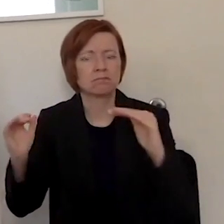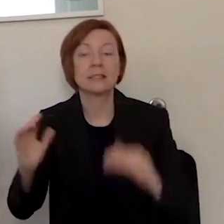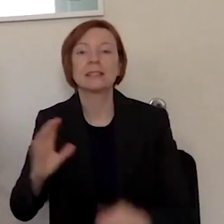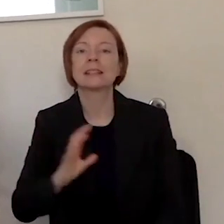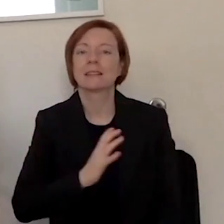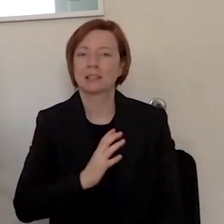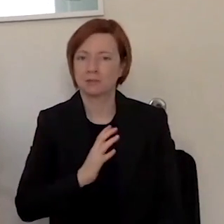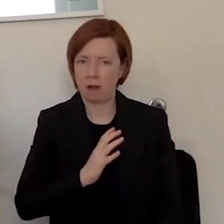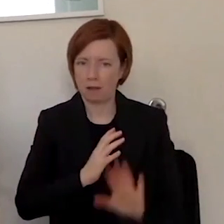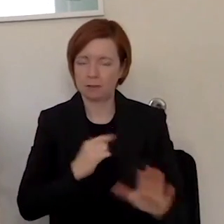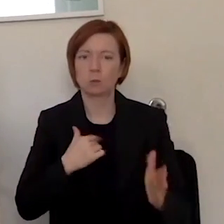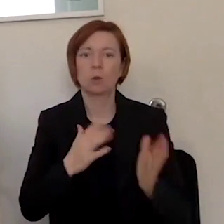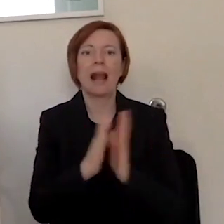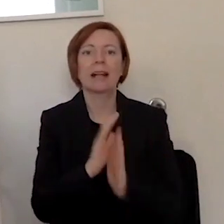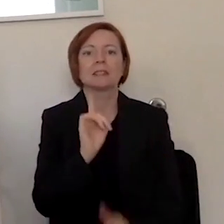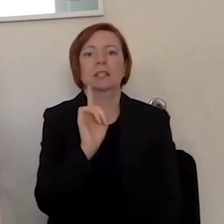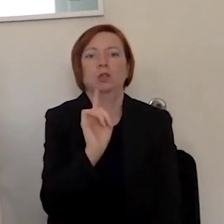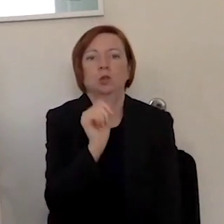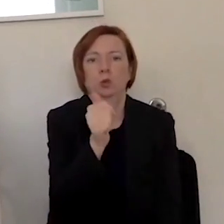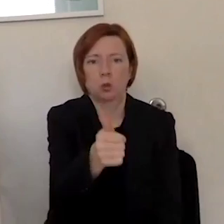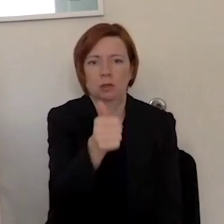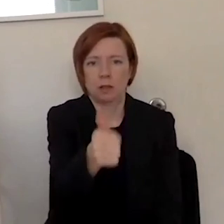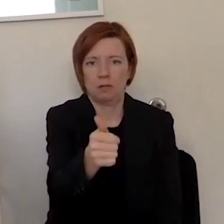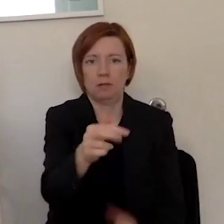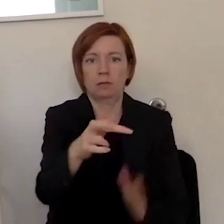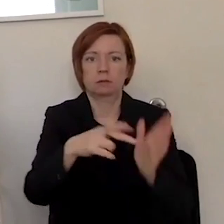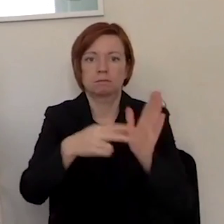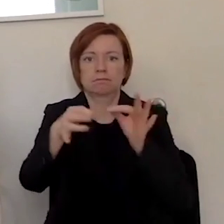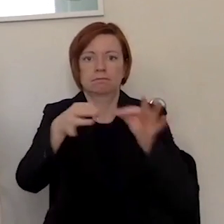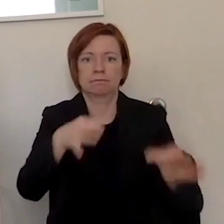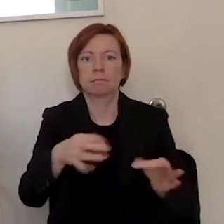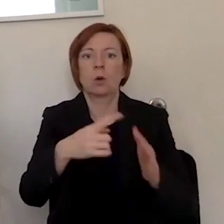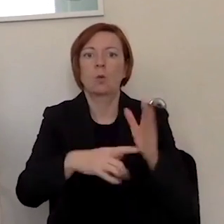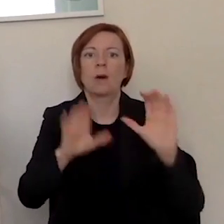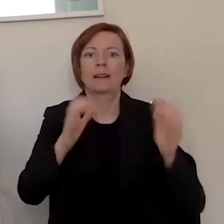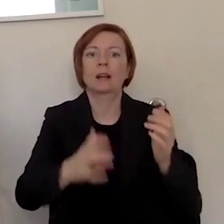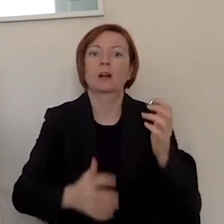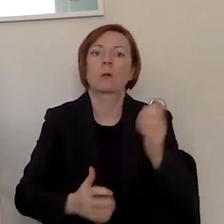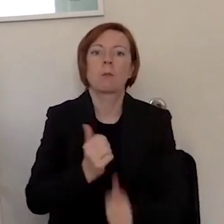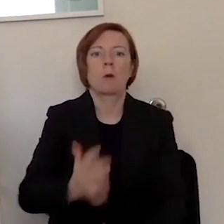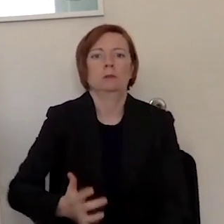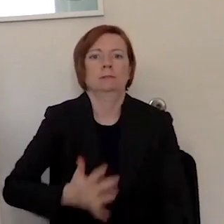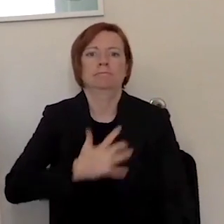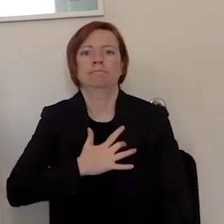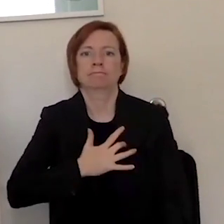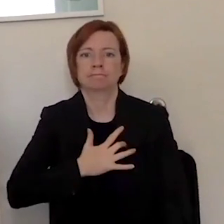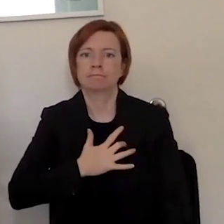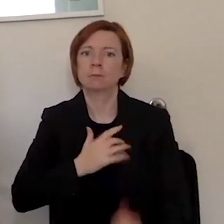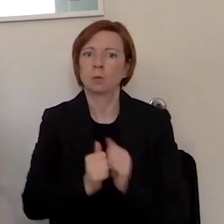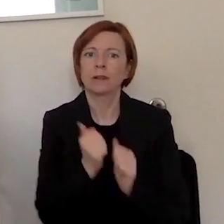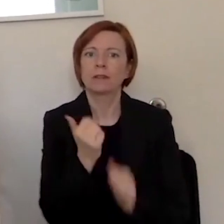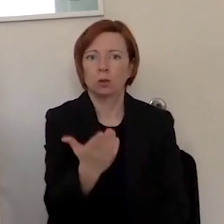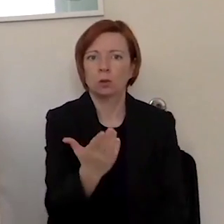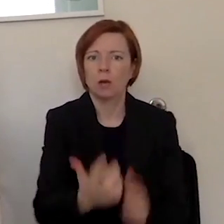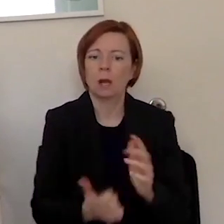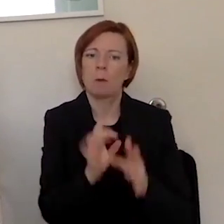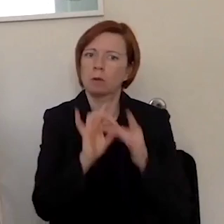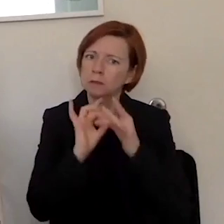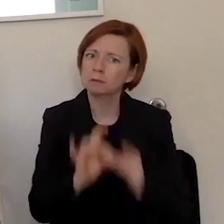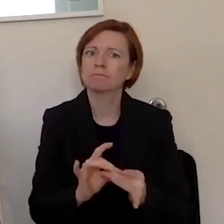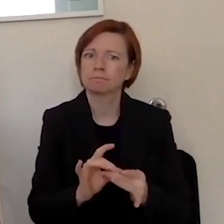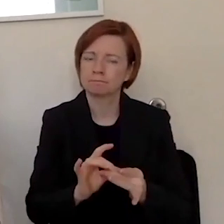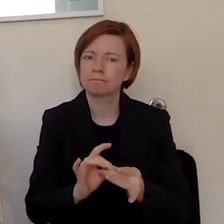you to self-define which category most resonates with you and you think is most